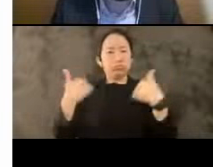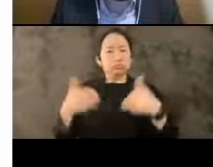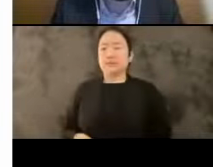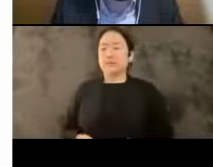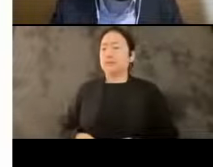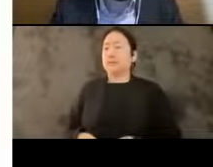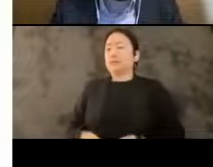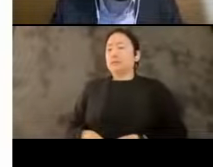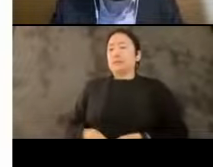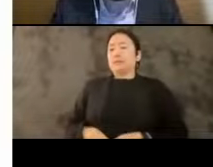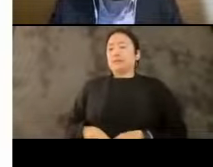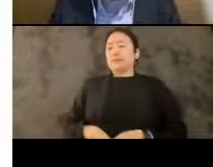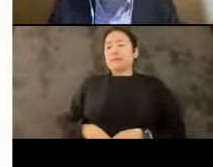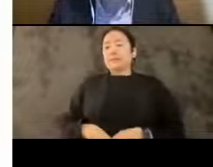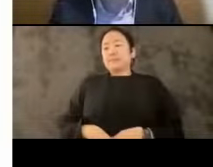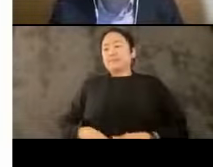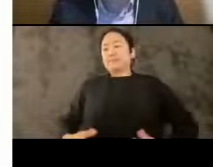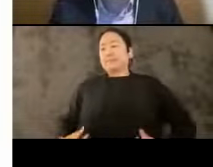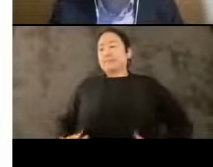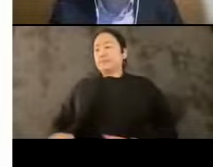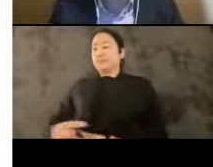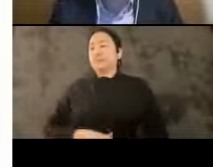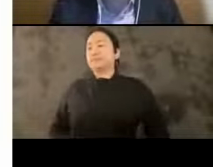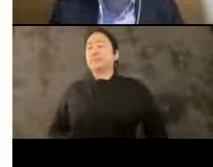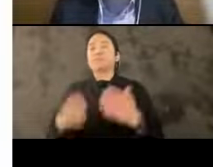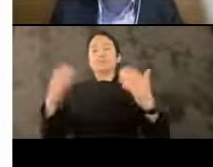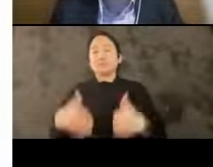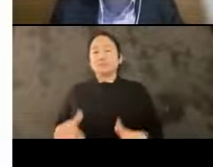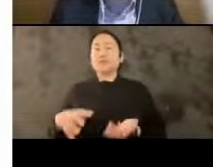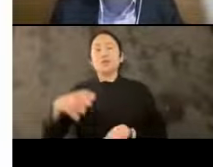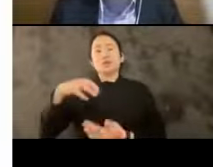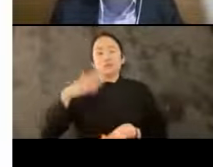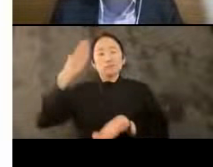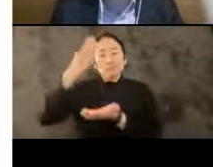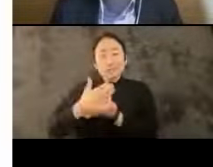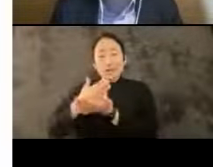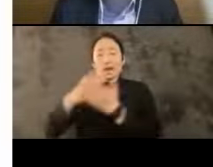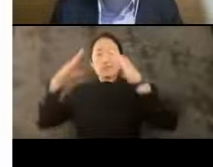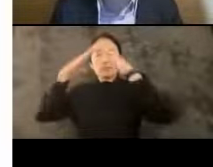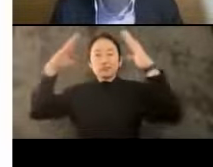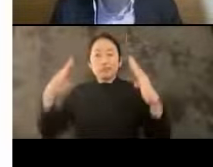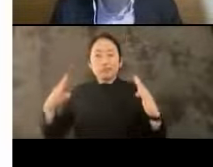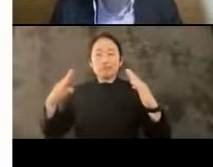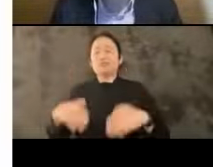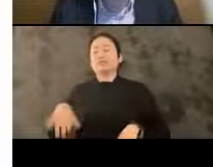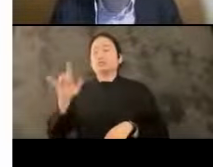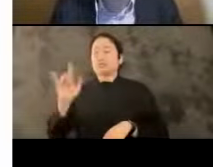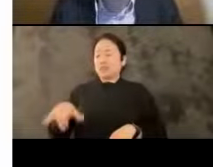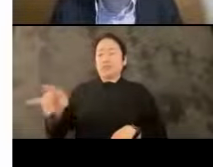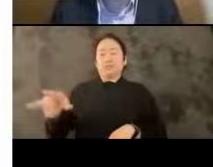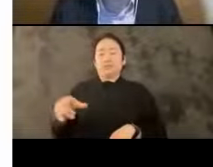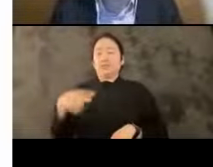So just kind of going back. So just moving on to stations. So the stations that we would be looking